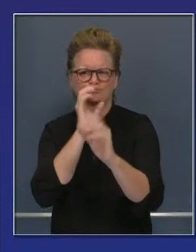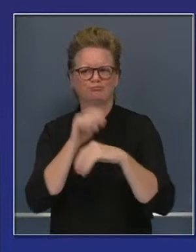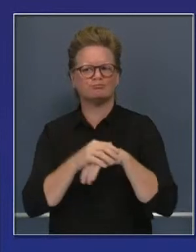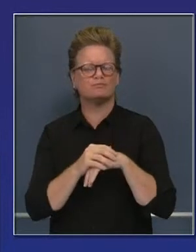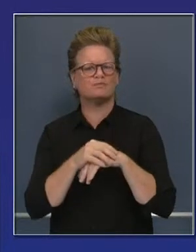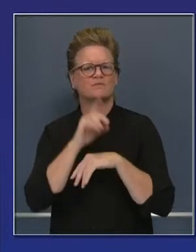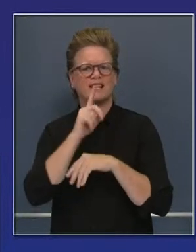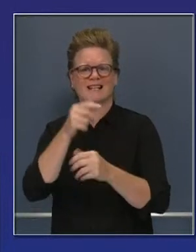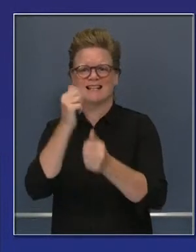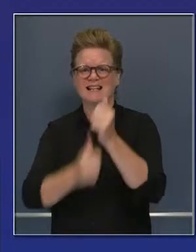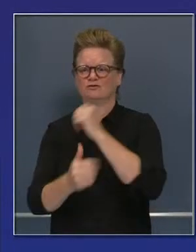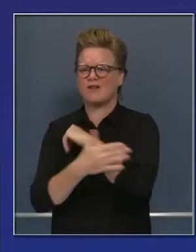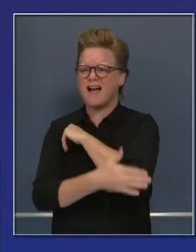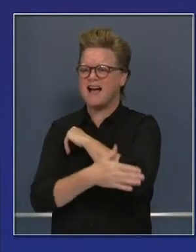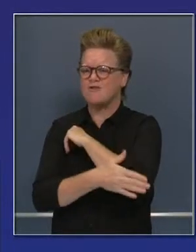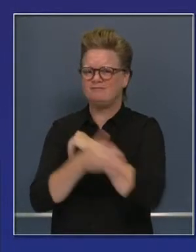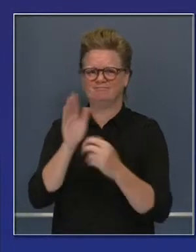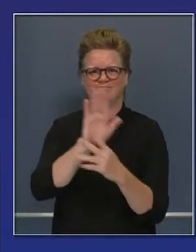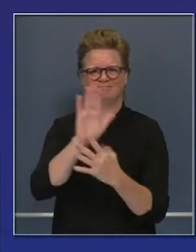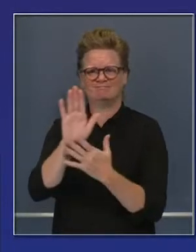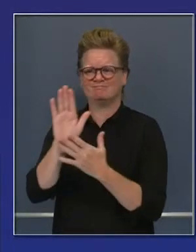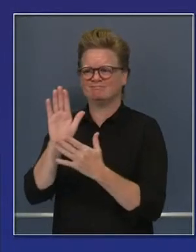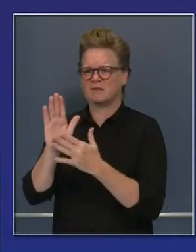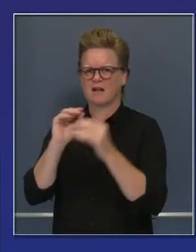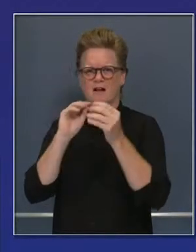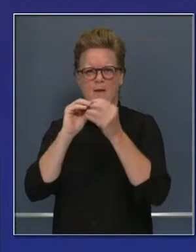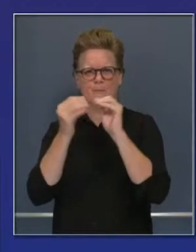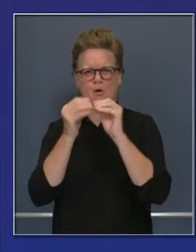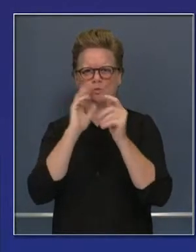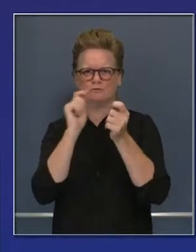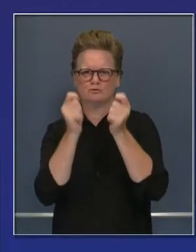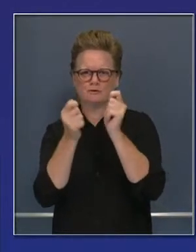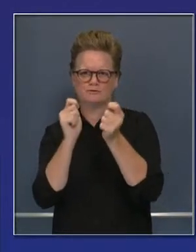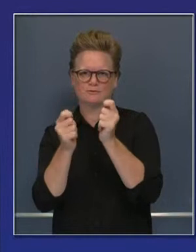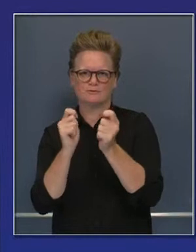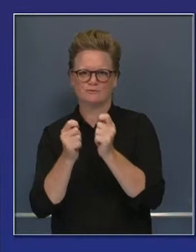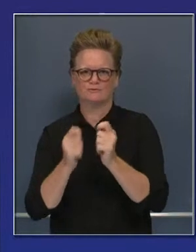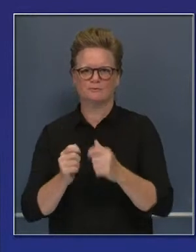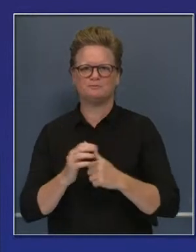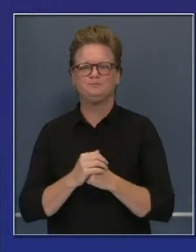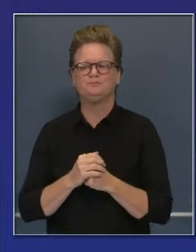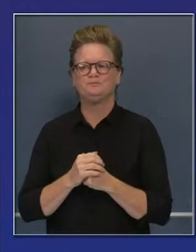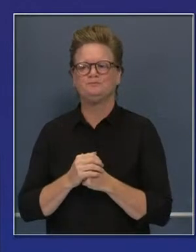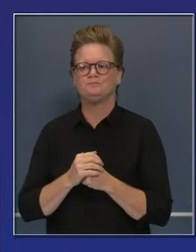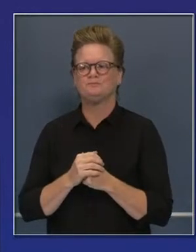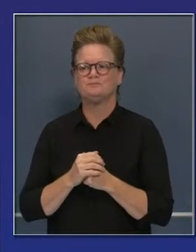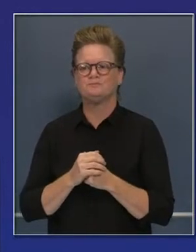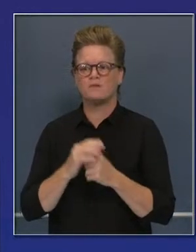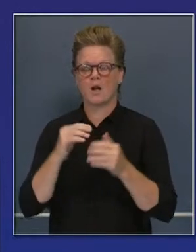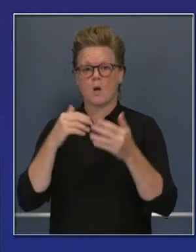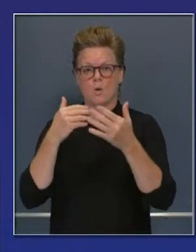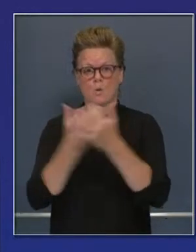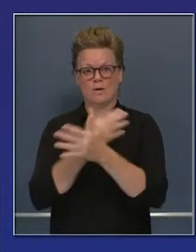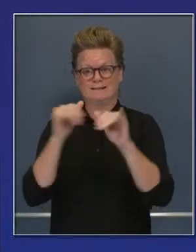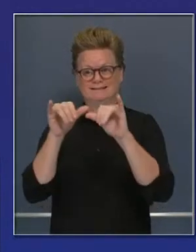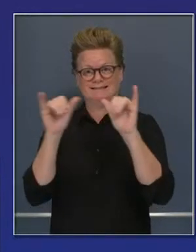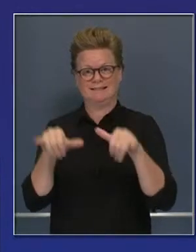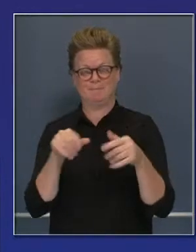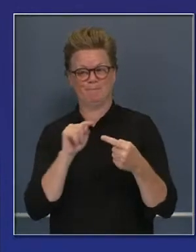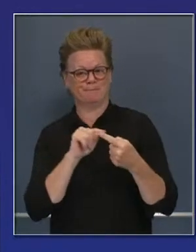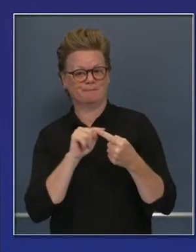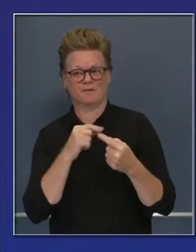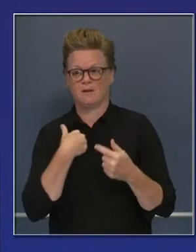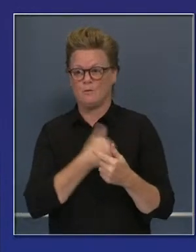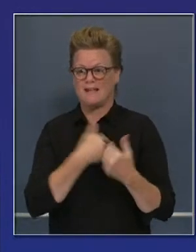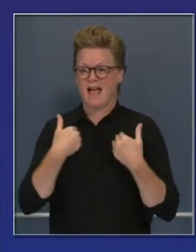you next. So just to remind you, when we first came out with this tiering system, we had 38 counties in purple.